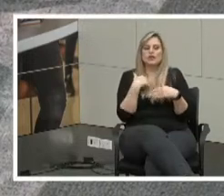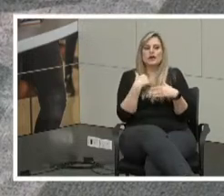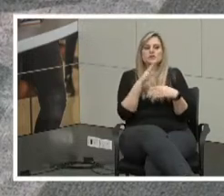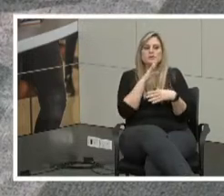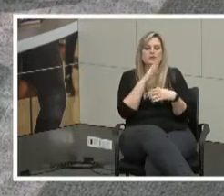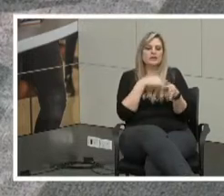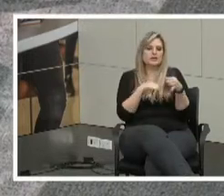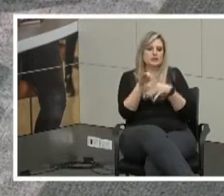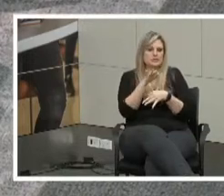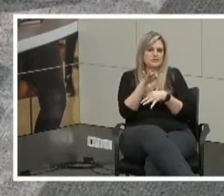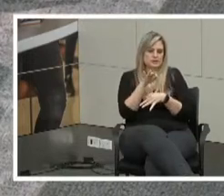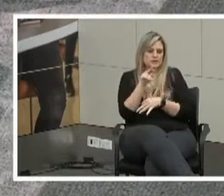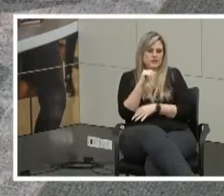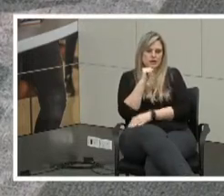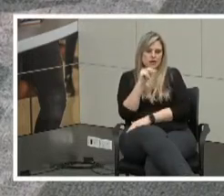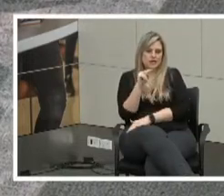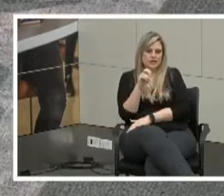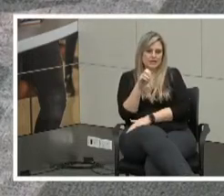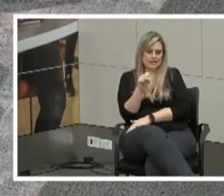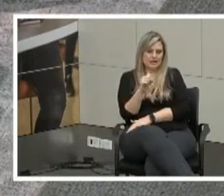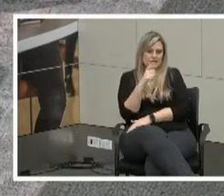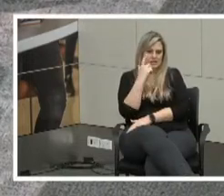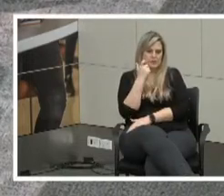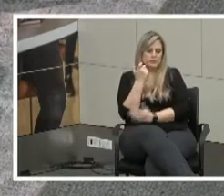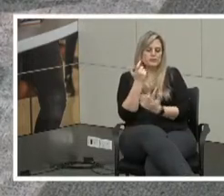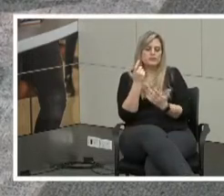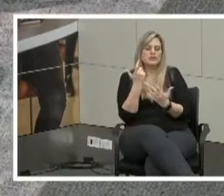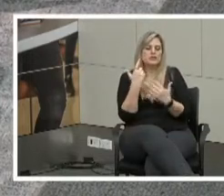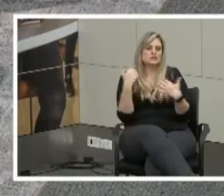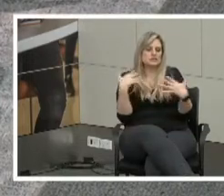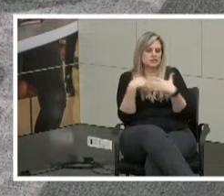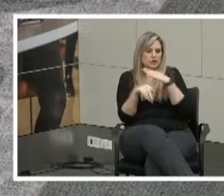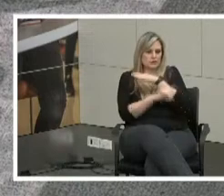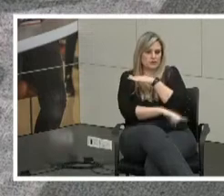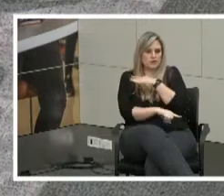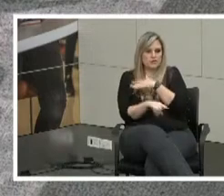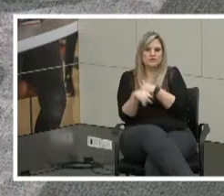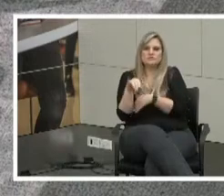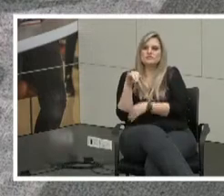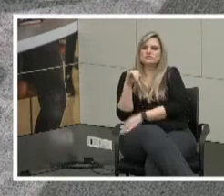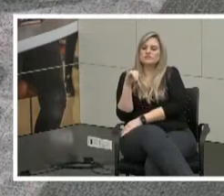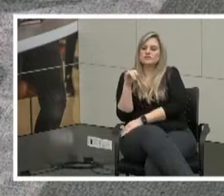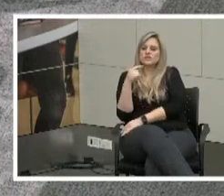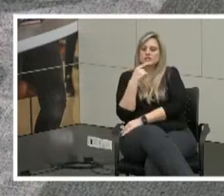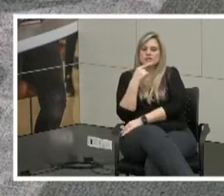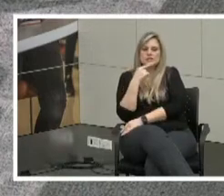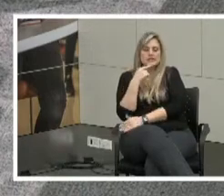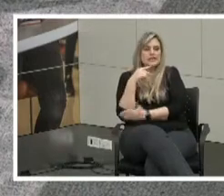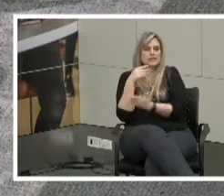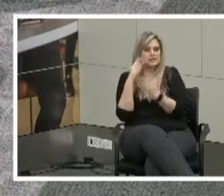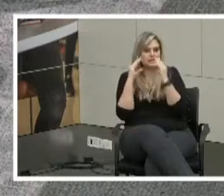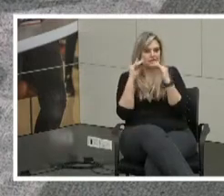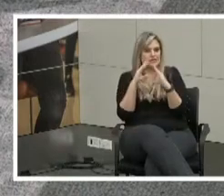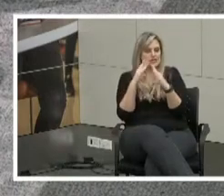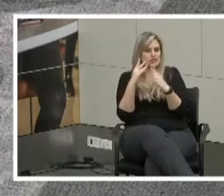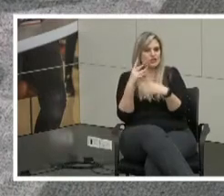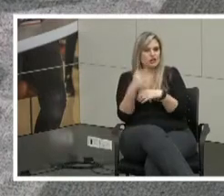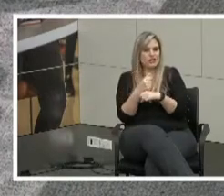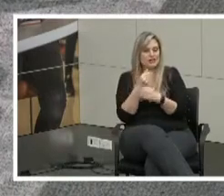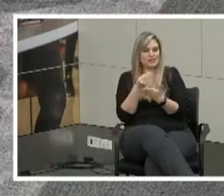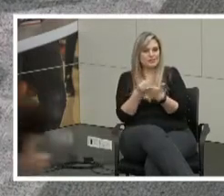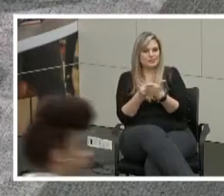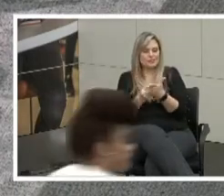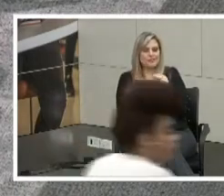wishes to remain remain anonymous due to fears of retaliation just G name and claims that teachers are getting a pay Boost but the truth is the